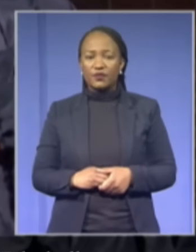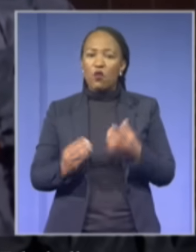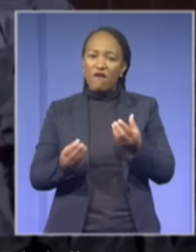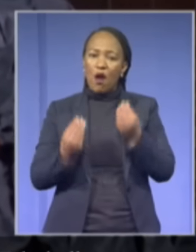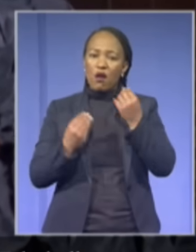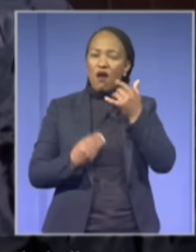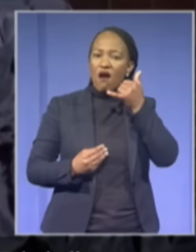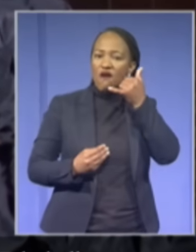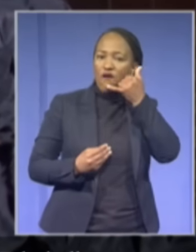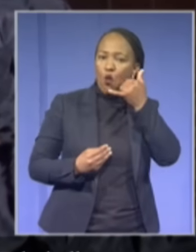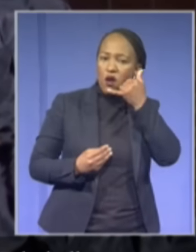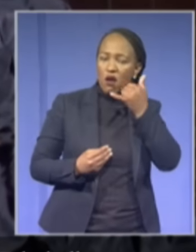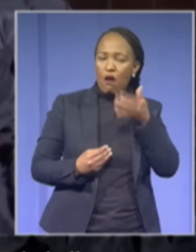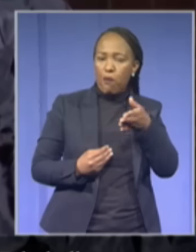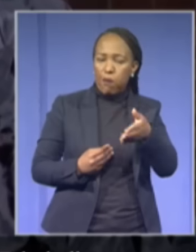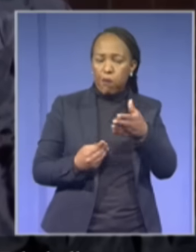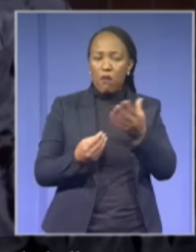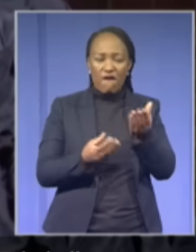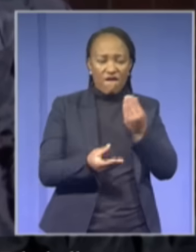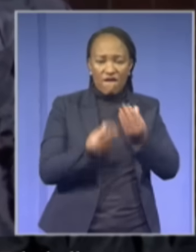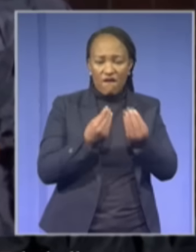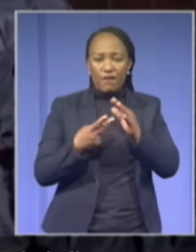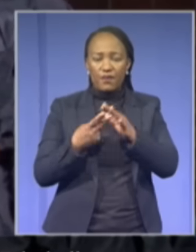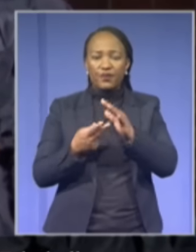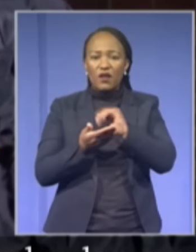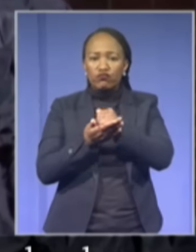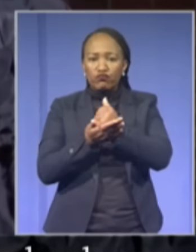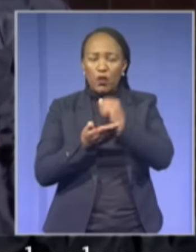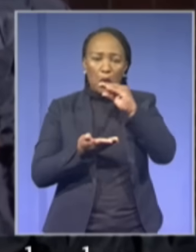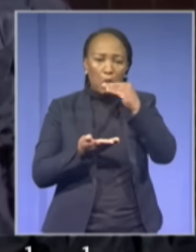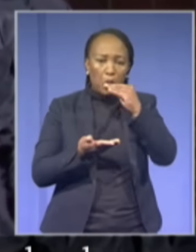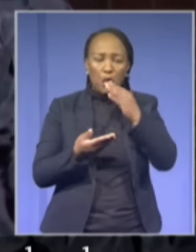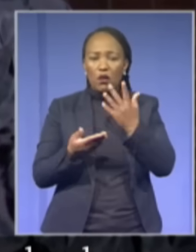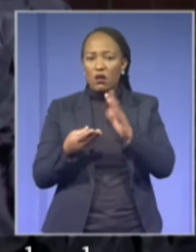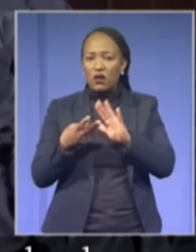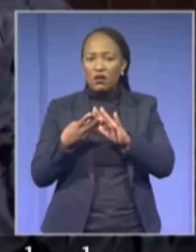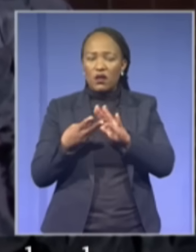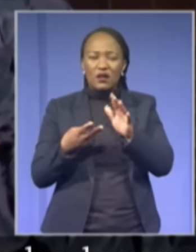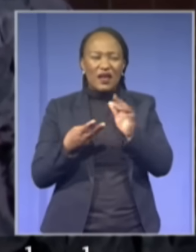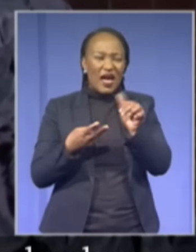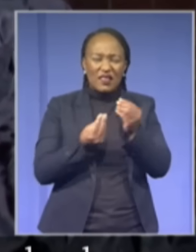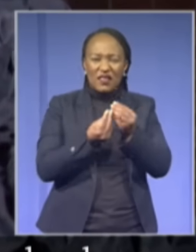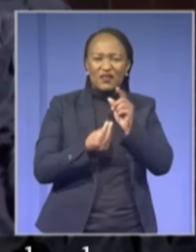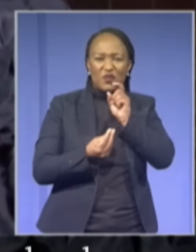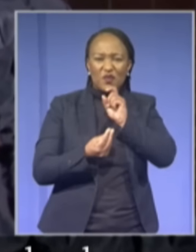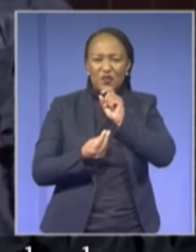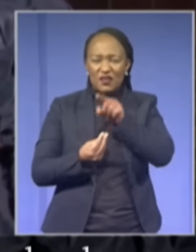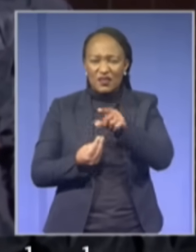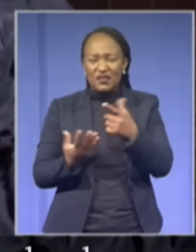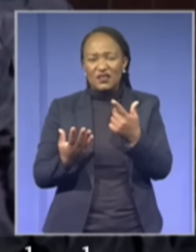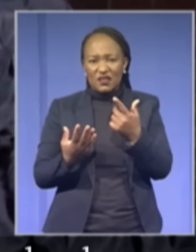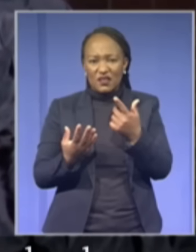dillathekeng re humane le dipatše re humane le tšeo di berekišwang go